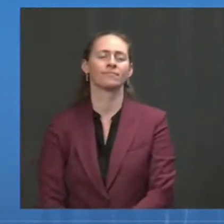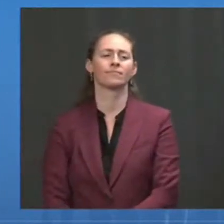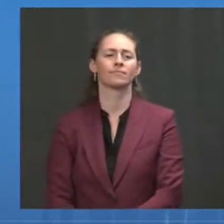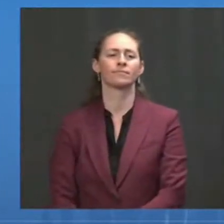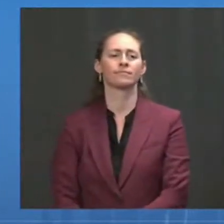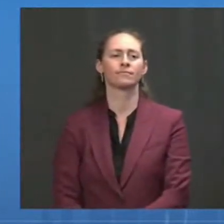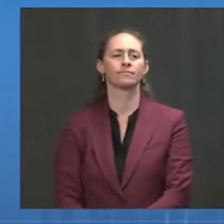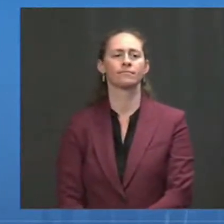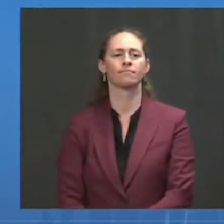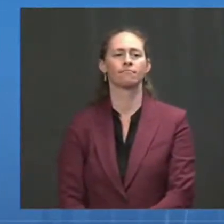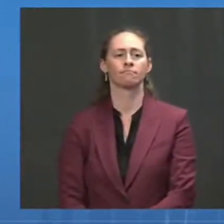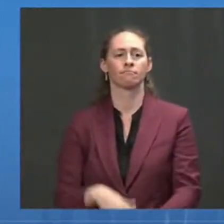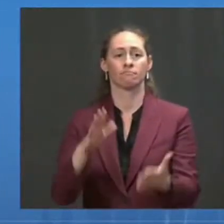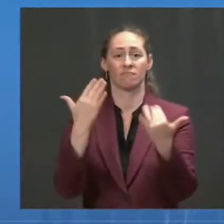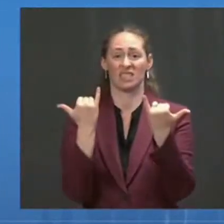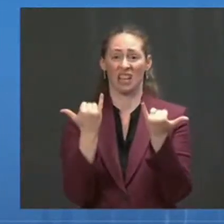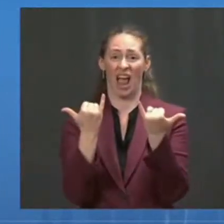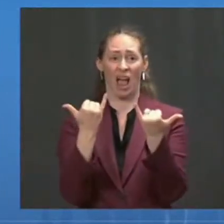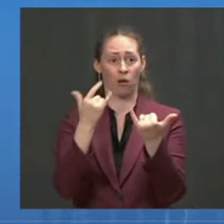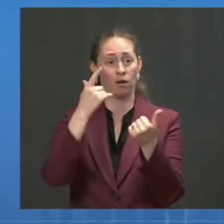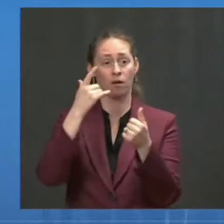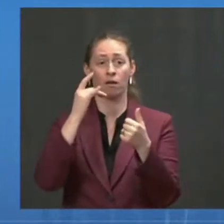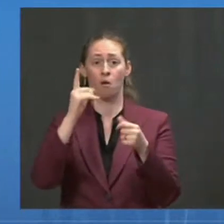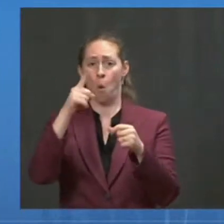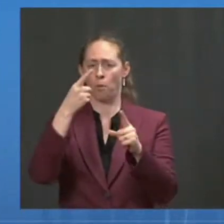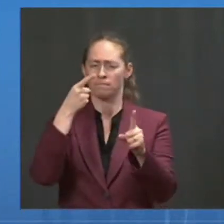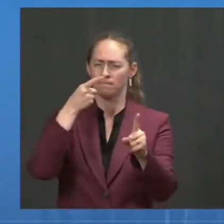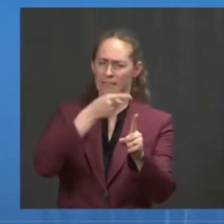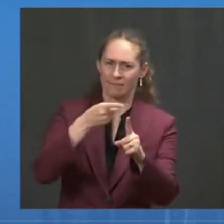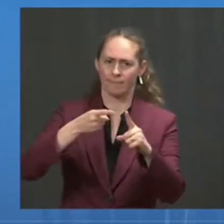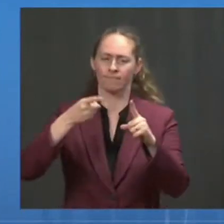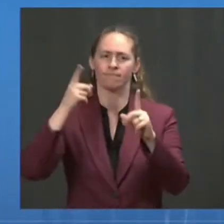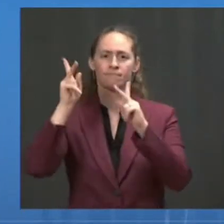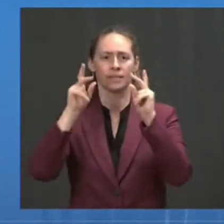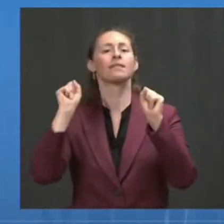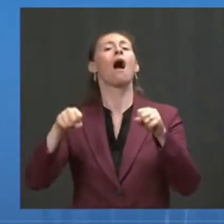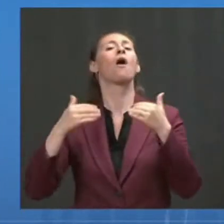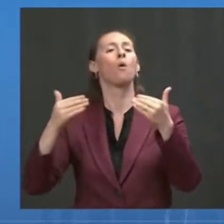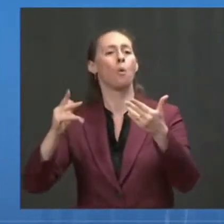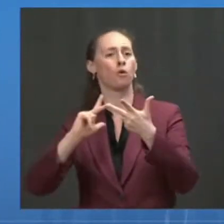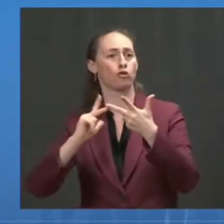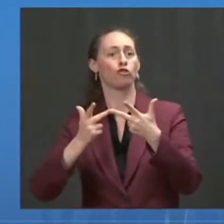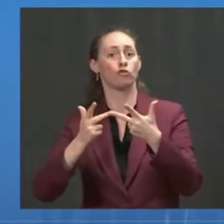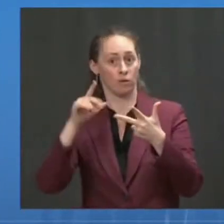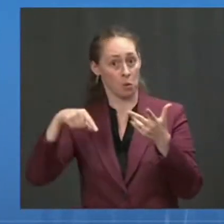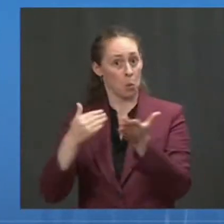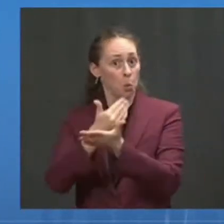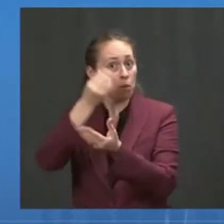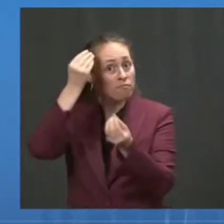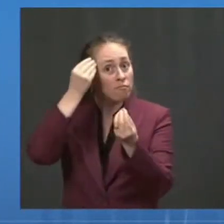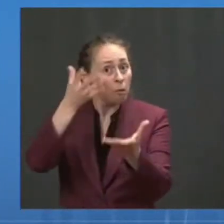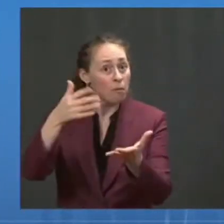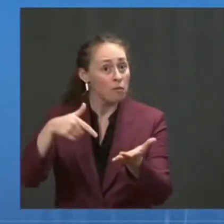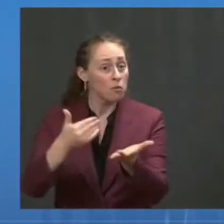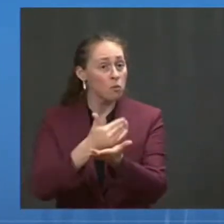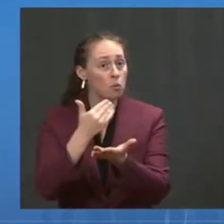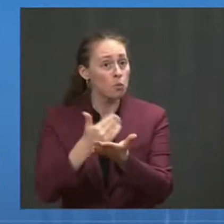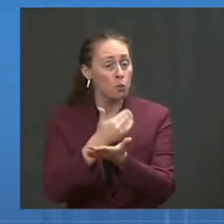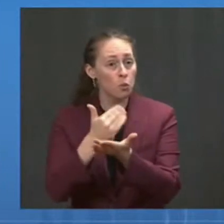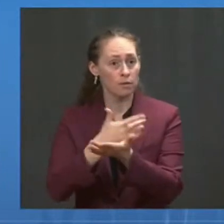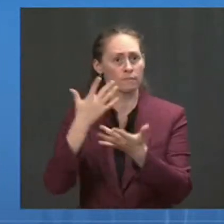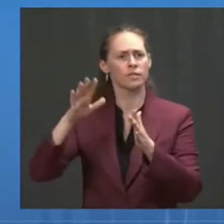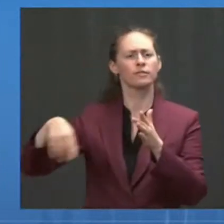immune-compromised individuals may need an additional dose. Emerging data, including from a significant study published in the New England Journal of